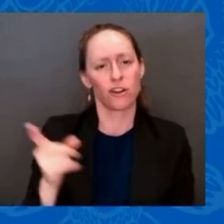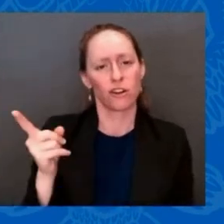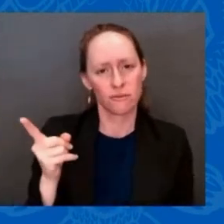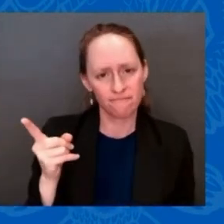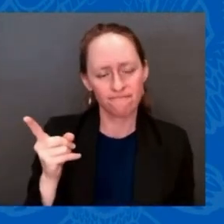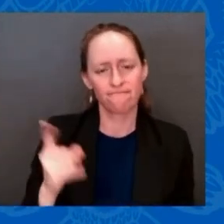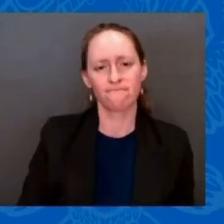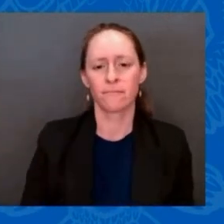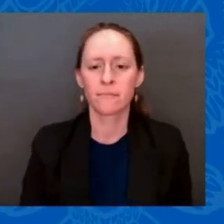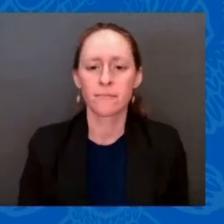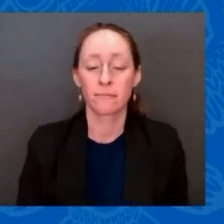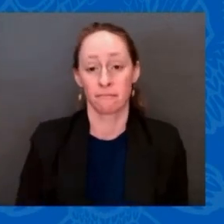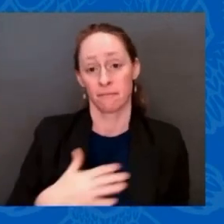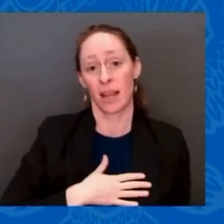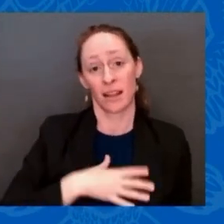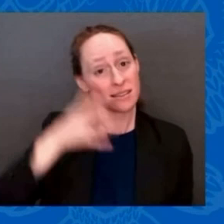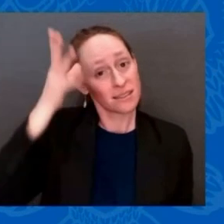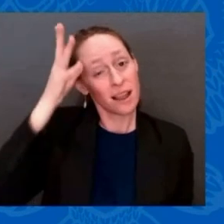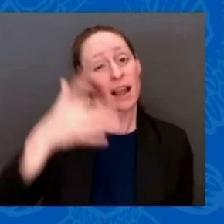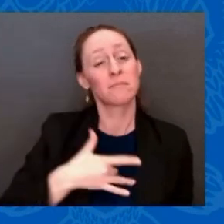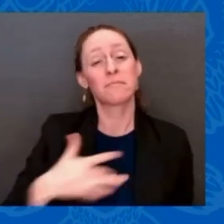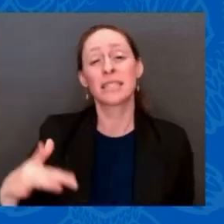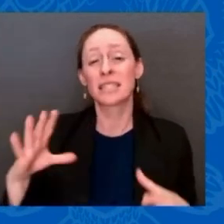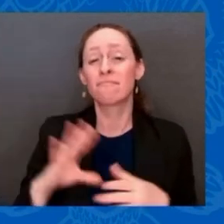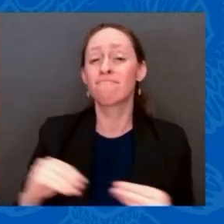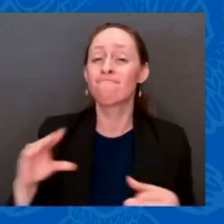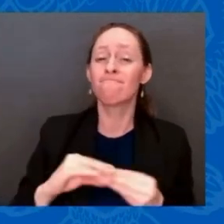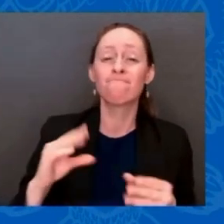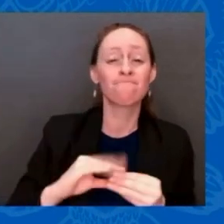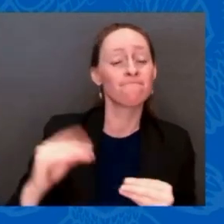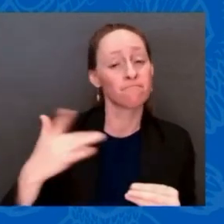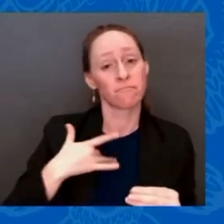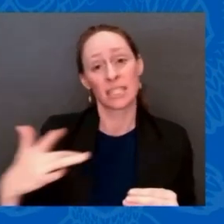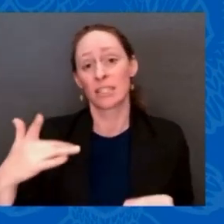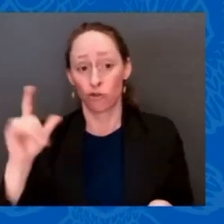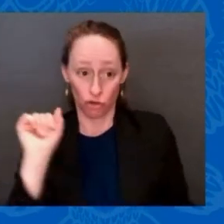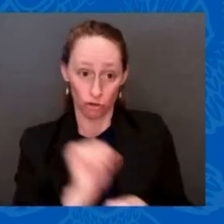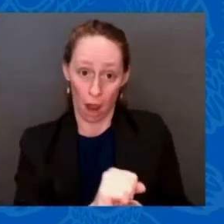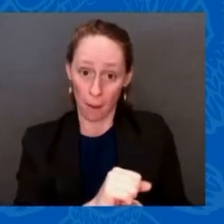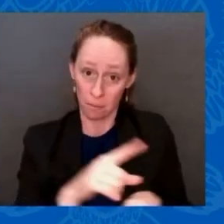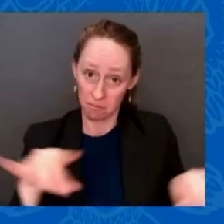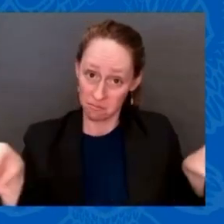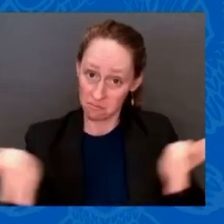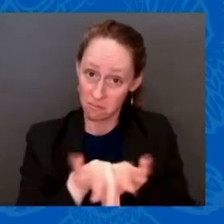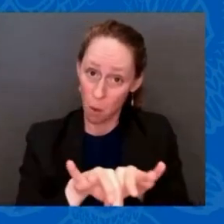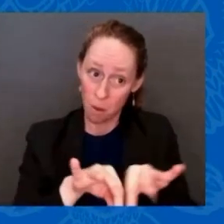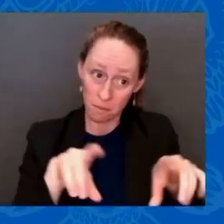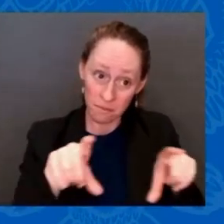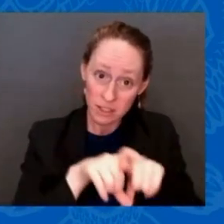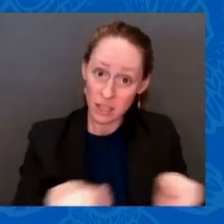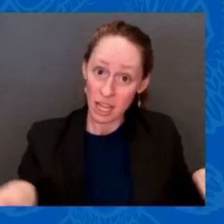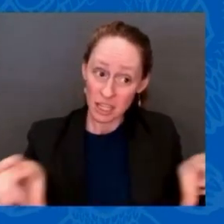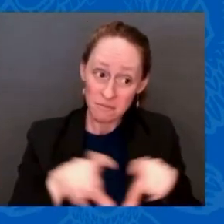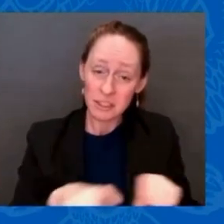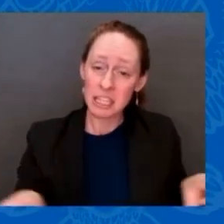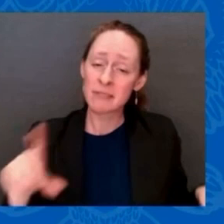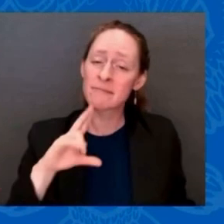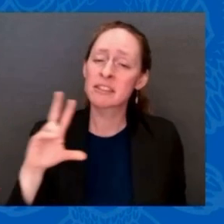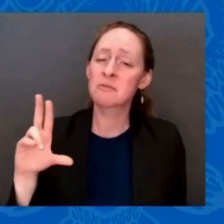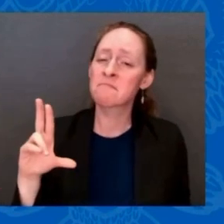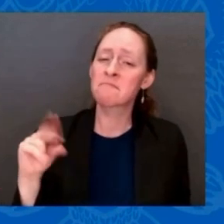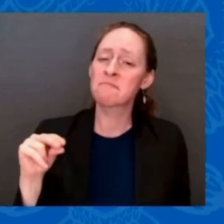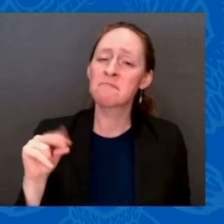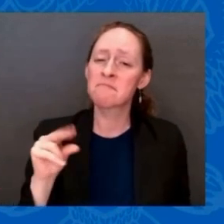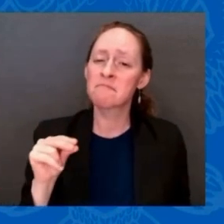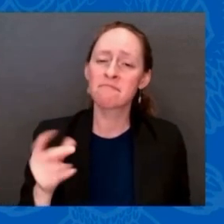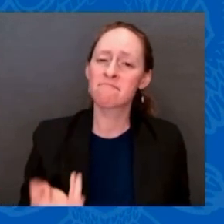about a lot more than a paycheck. And I mean this, I give my word. He would say, a job's about a lot more than a paycheck, Joey. It's